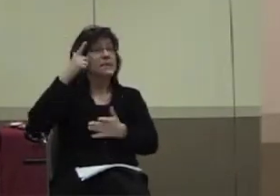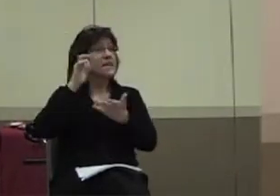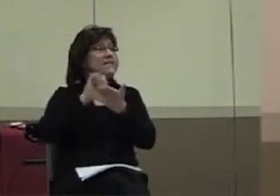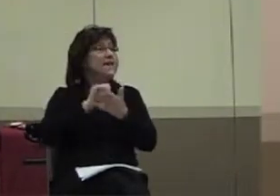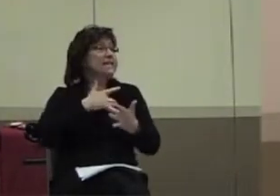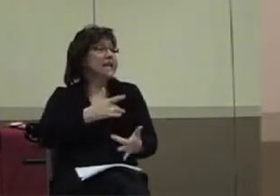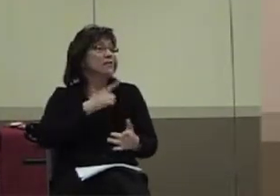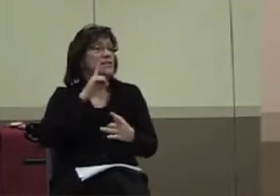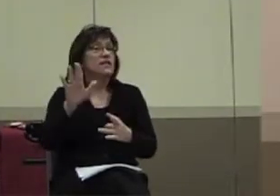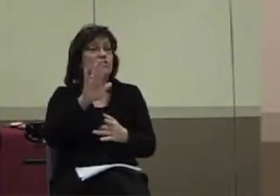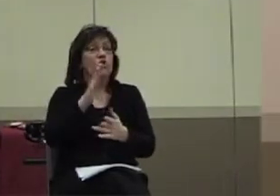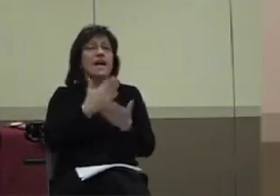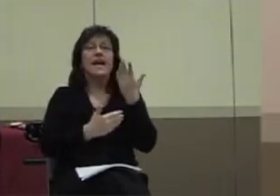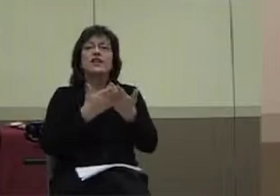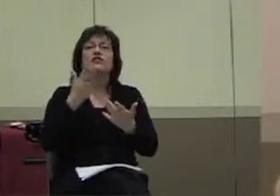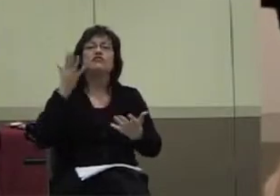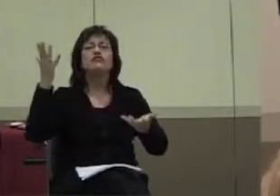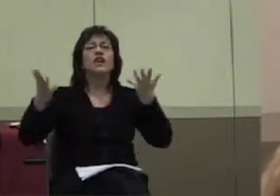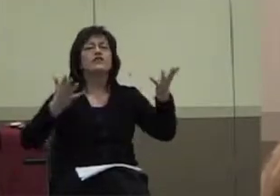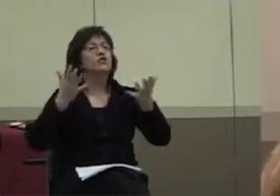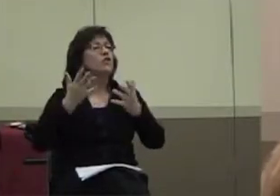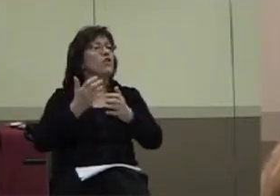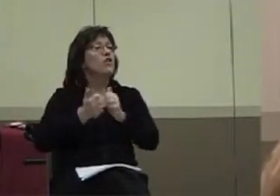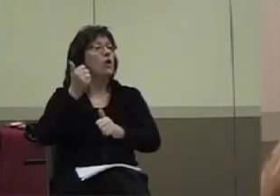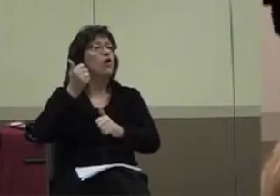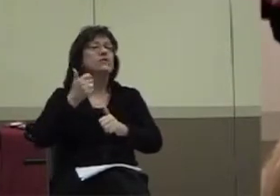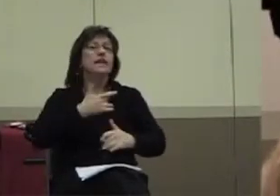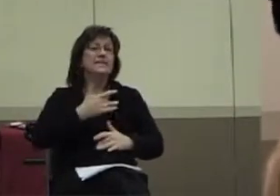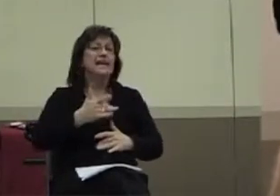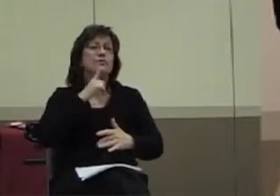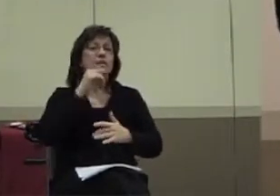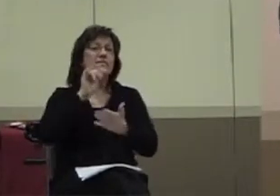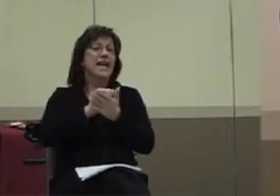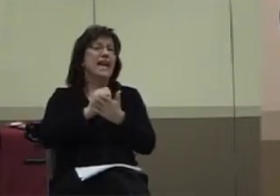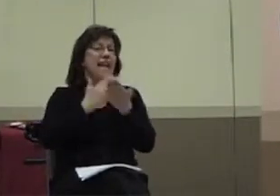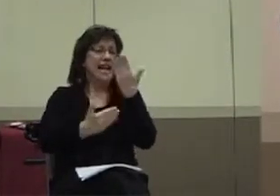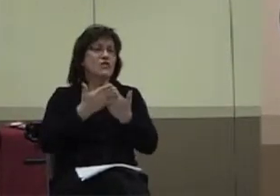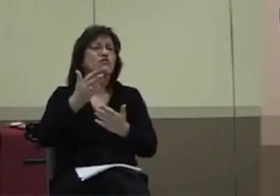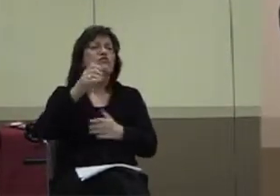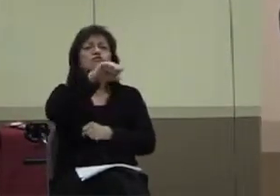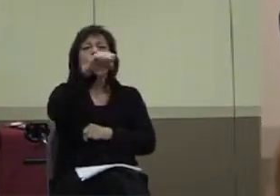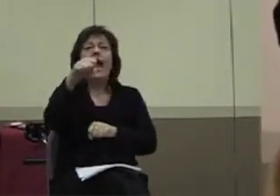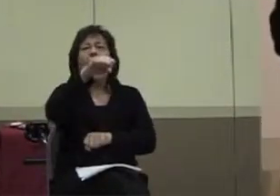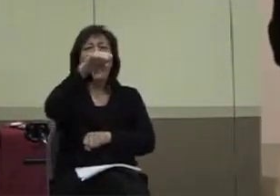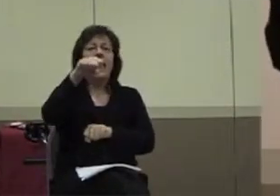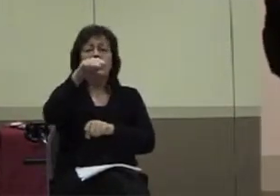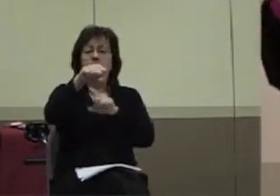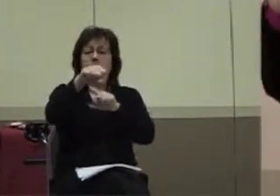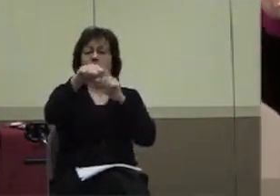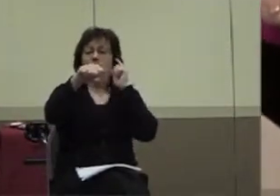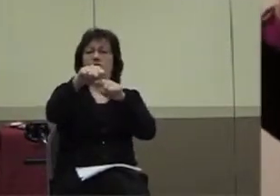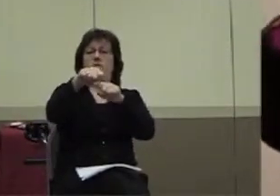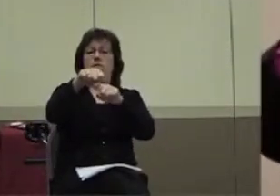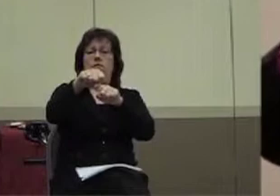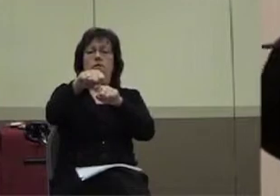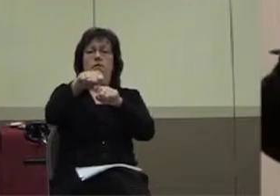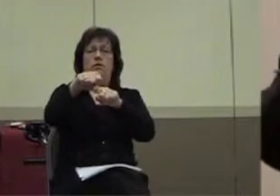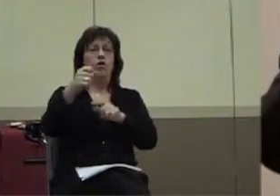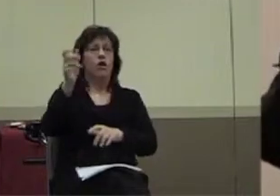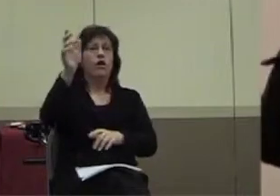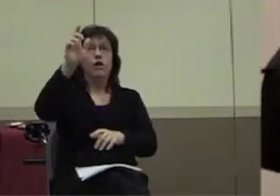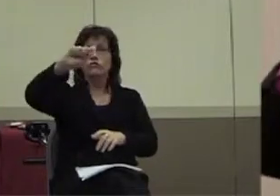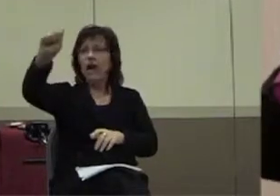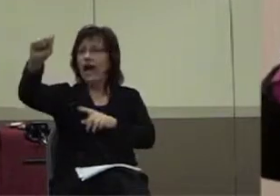the most. It tends to be the hand that you drive with, and you'll see it. And let this be a reminder that we